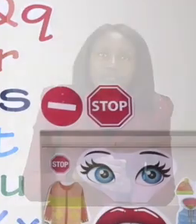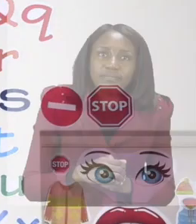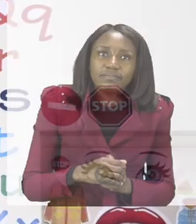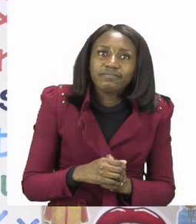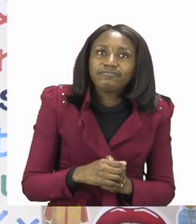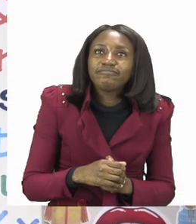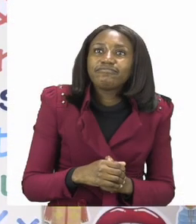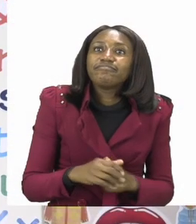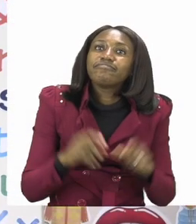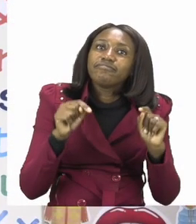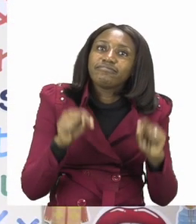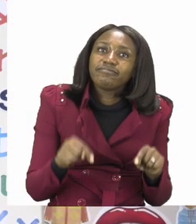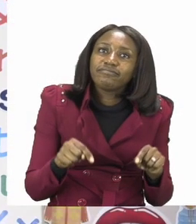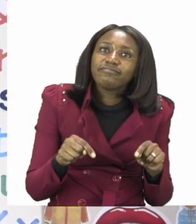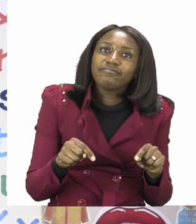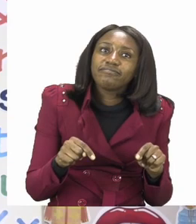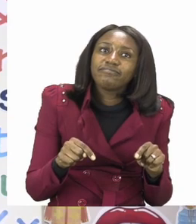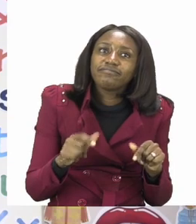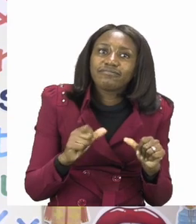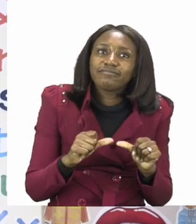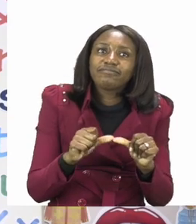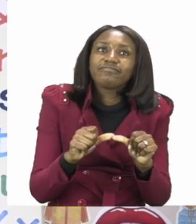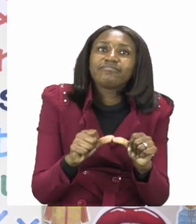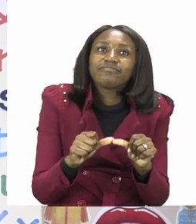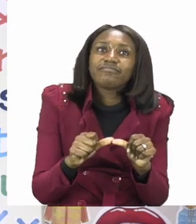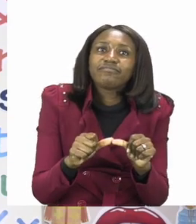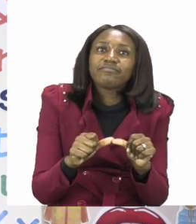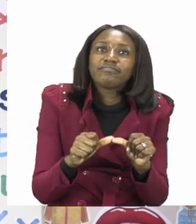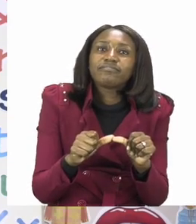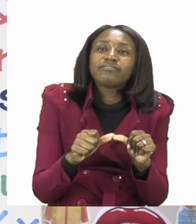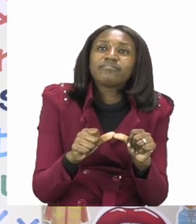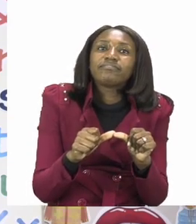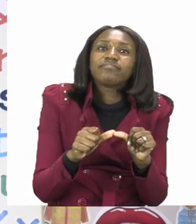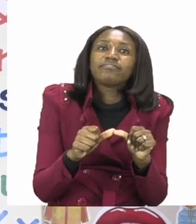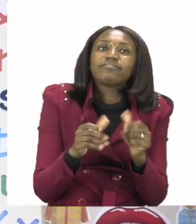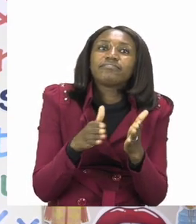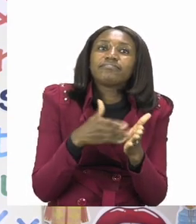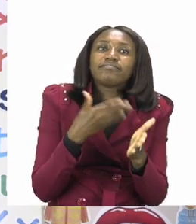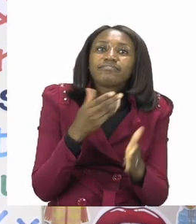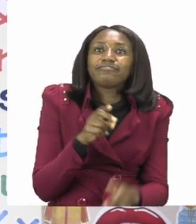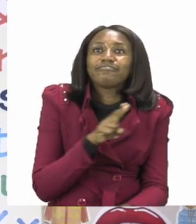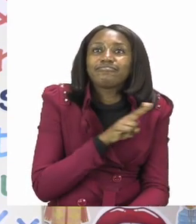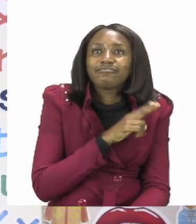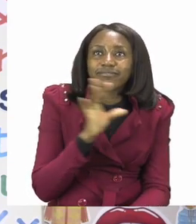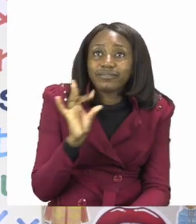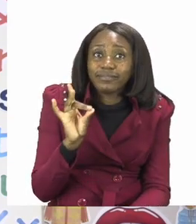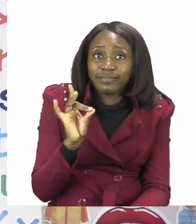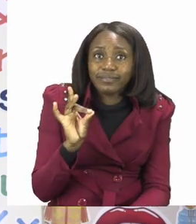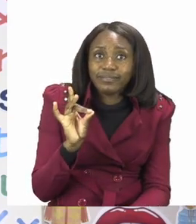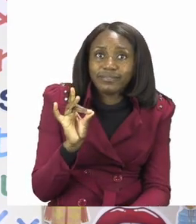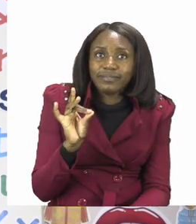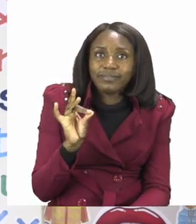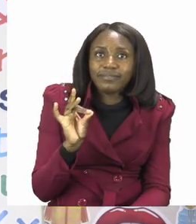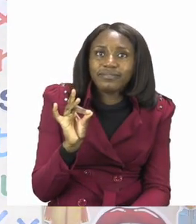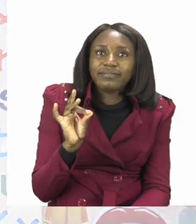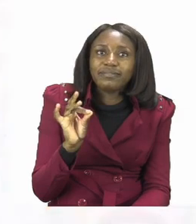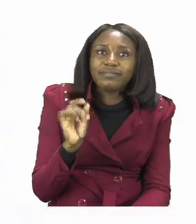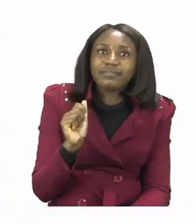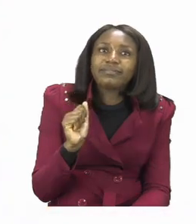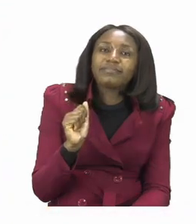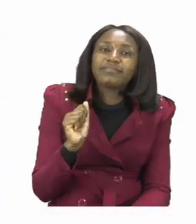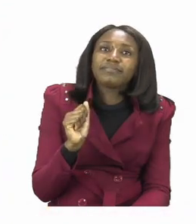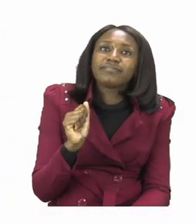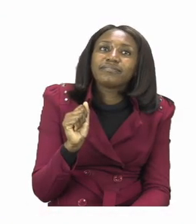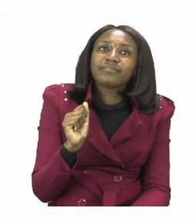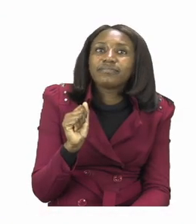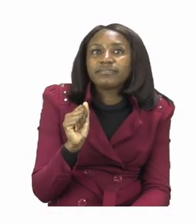Now, boys and girls, let us continue. We are going to go to page 28. On page 28,